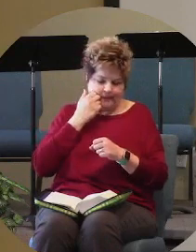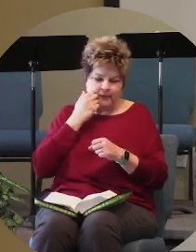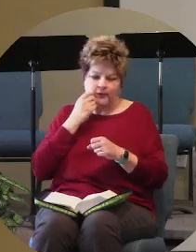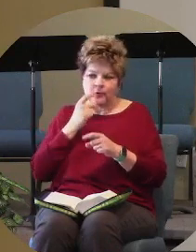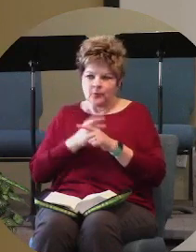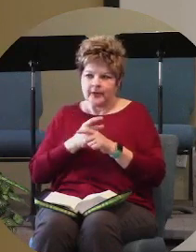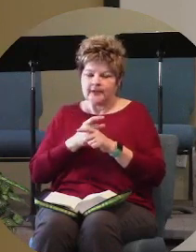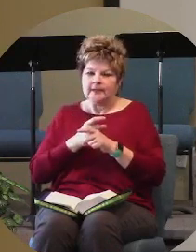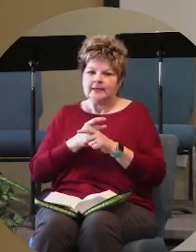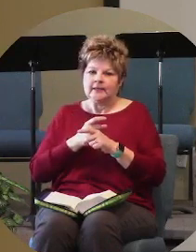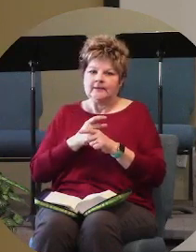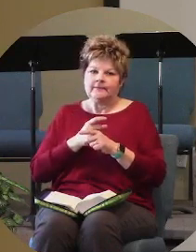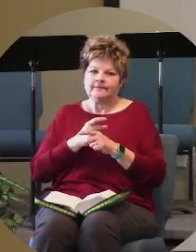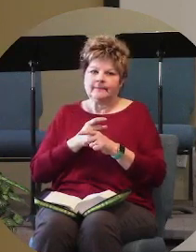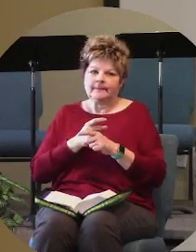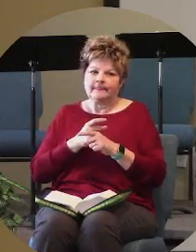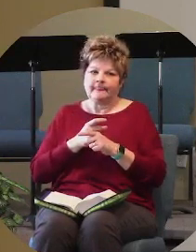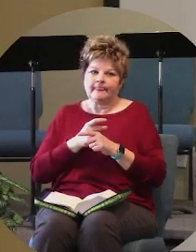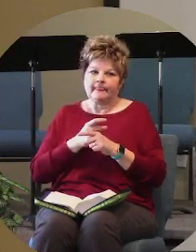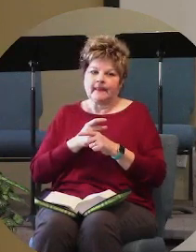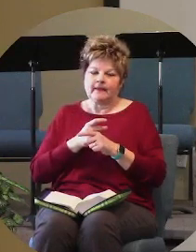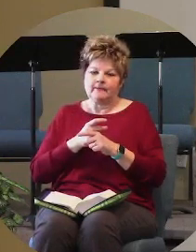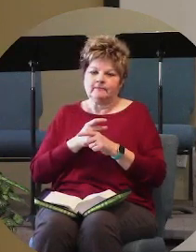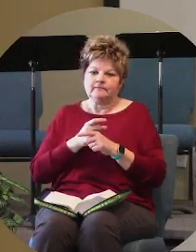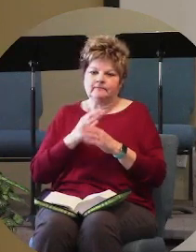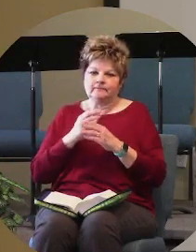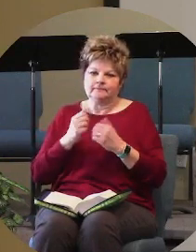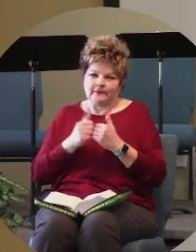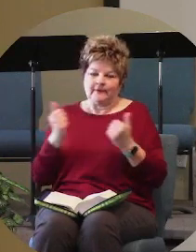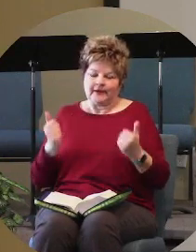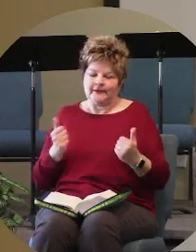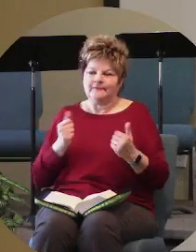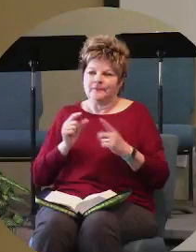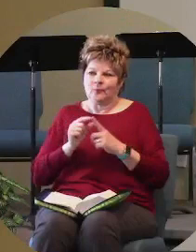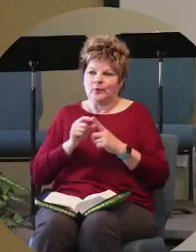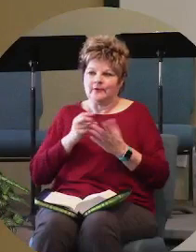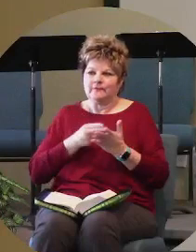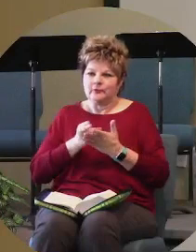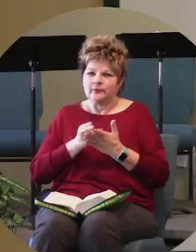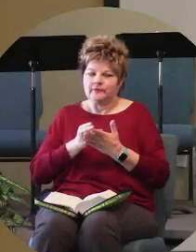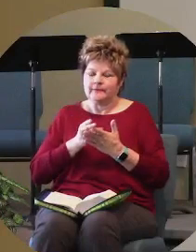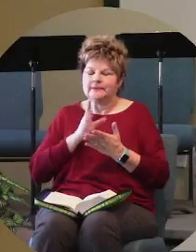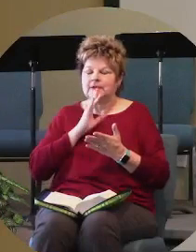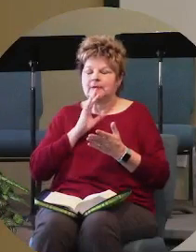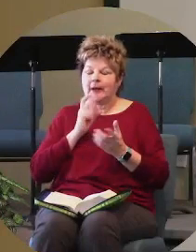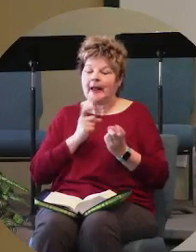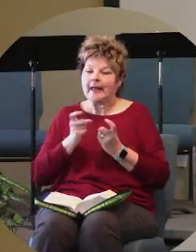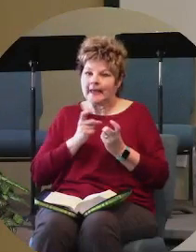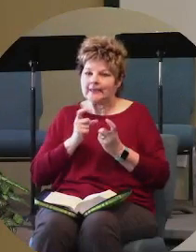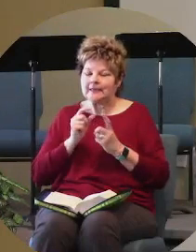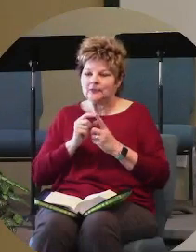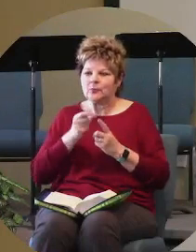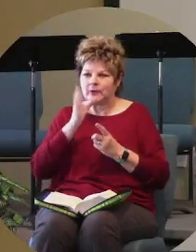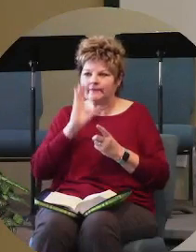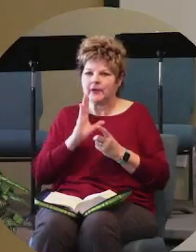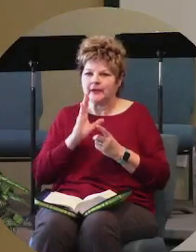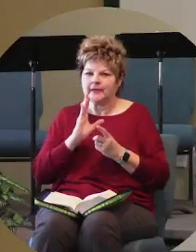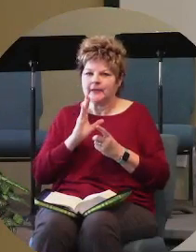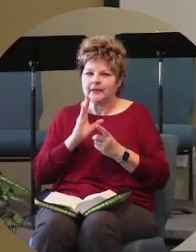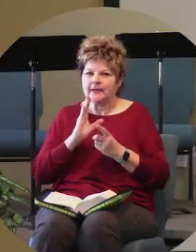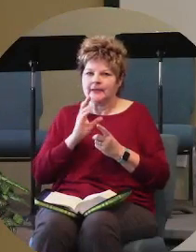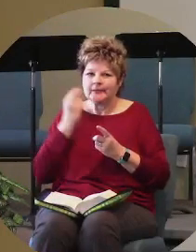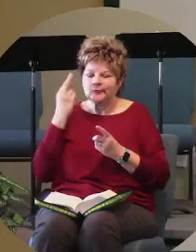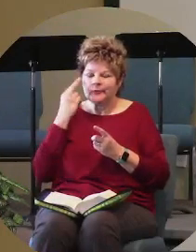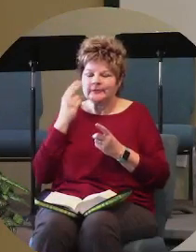just in Christianity, just in the church, he's talking about handling the word of God. That's why your interpretation doesn't